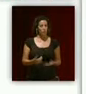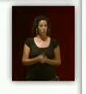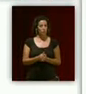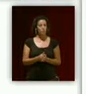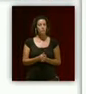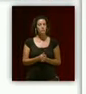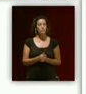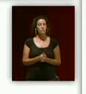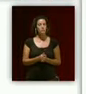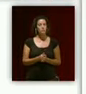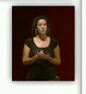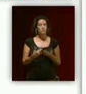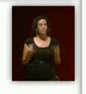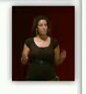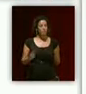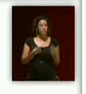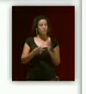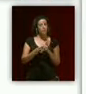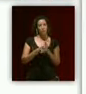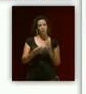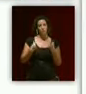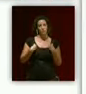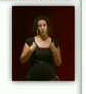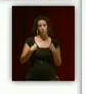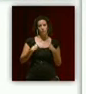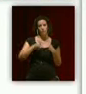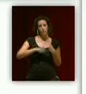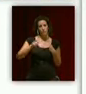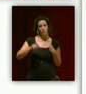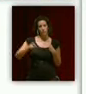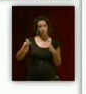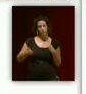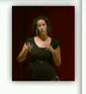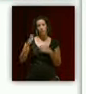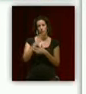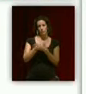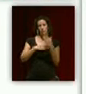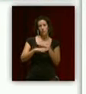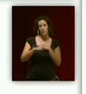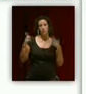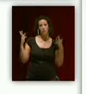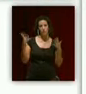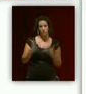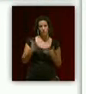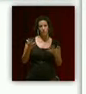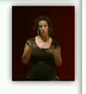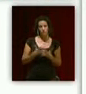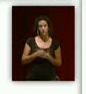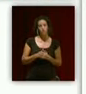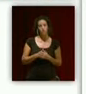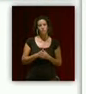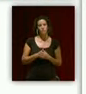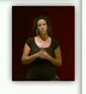The goal for BCI systems, the final goal for them, would be to improve the life quality of people with impairments